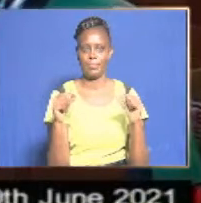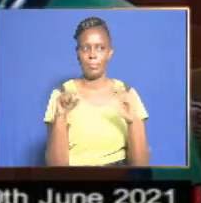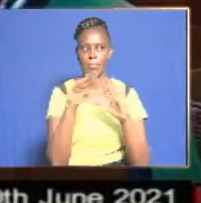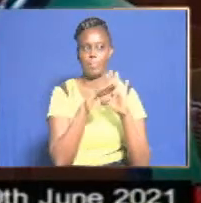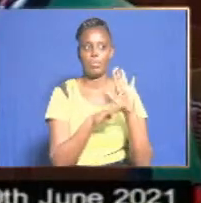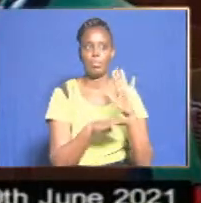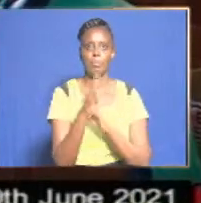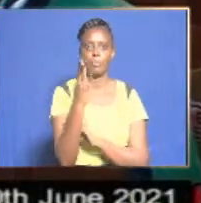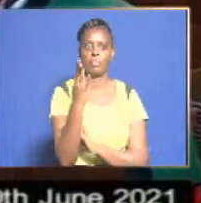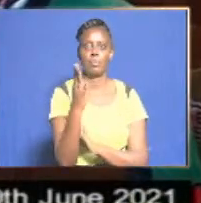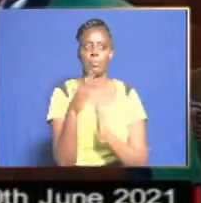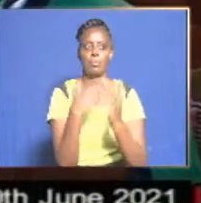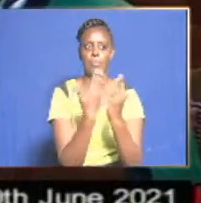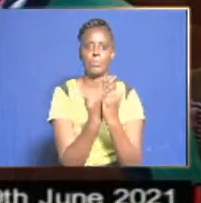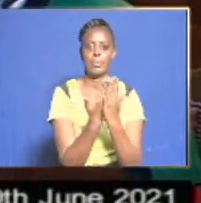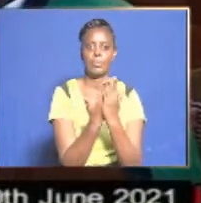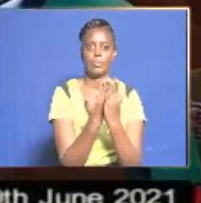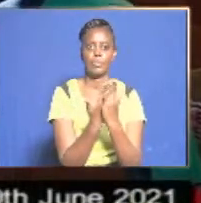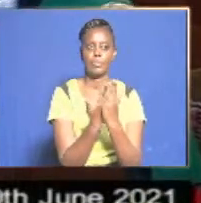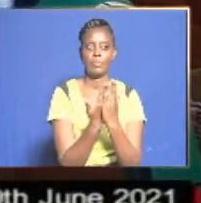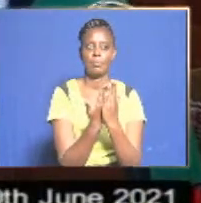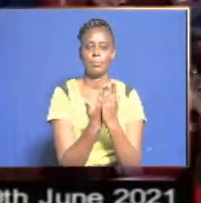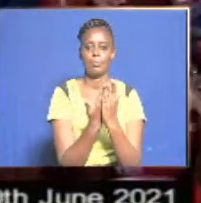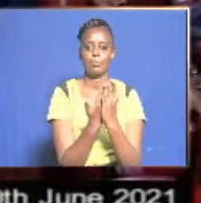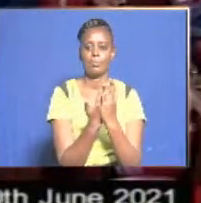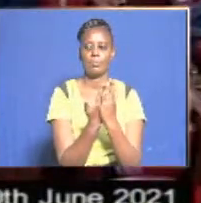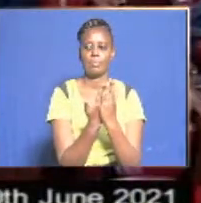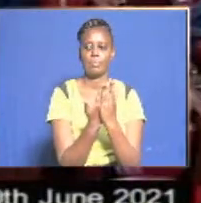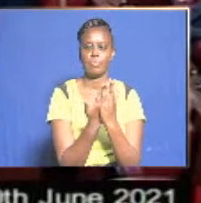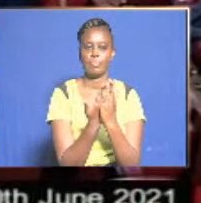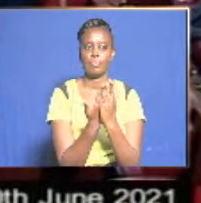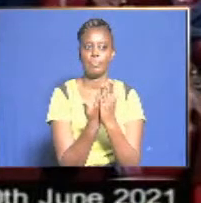Order number four, petitions.